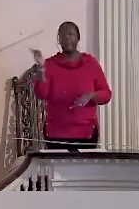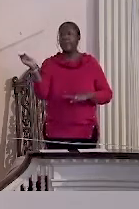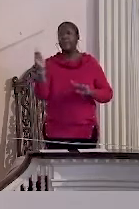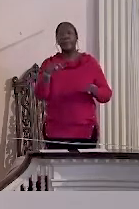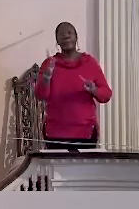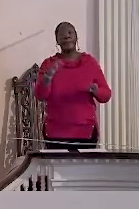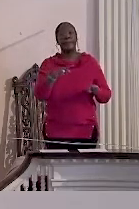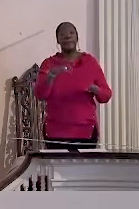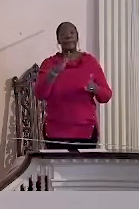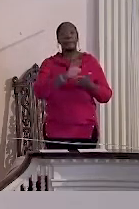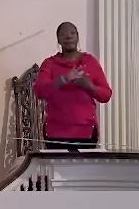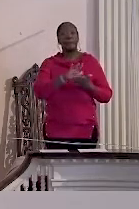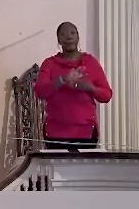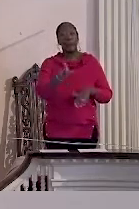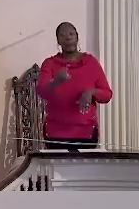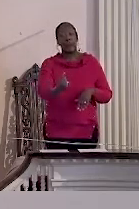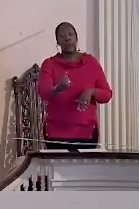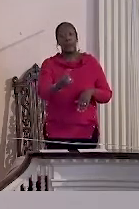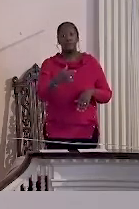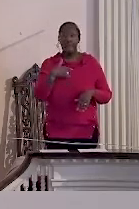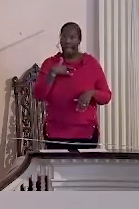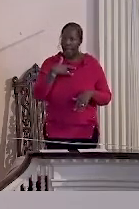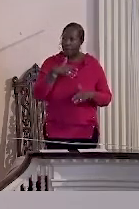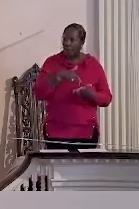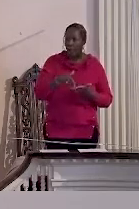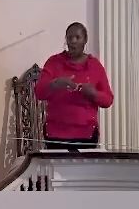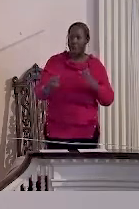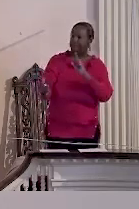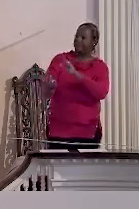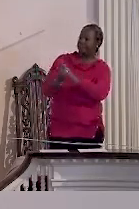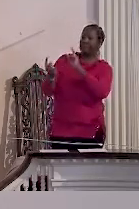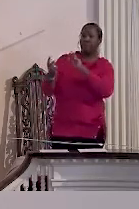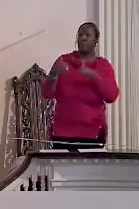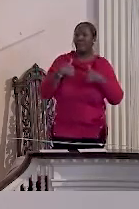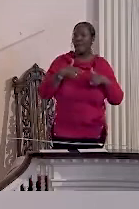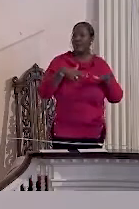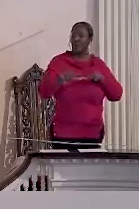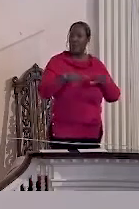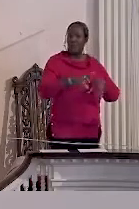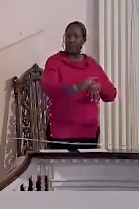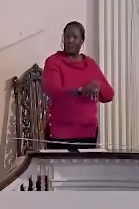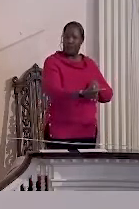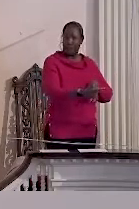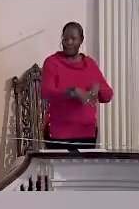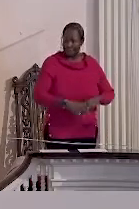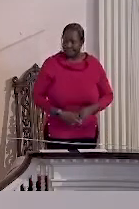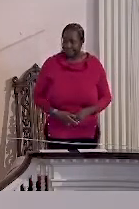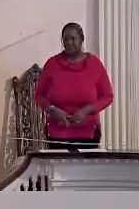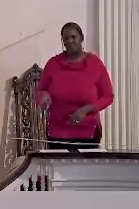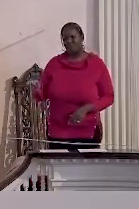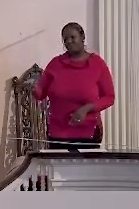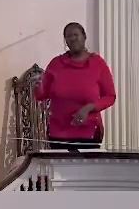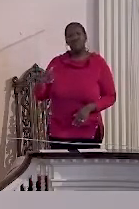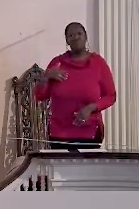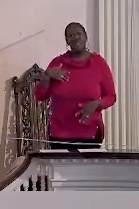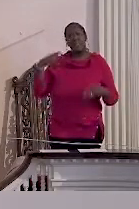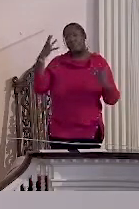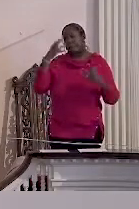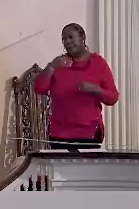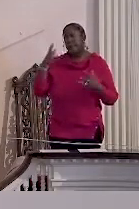very early, and I often met him while out with our dog. This child had a